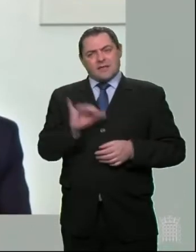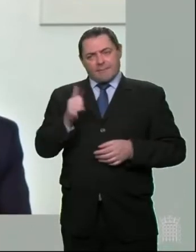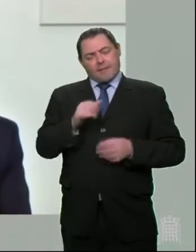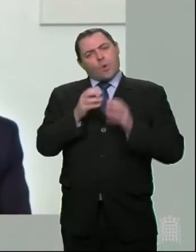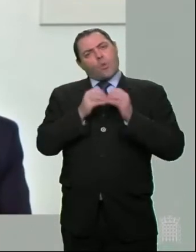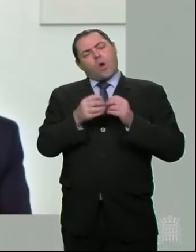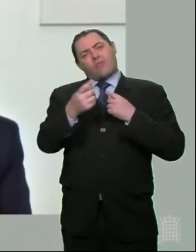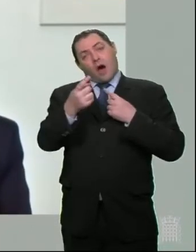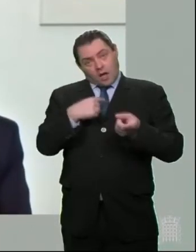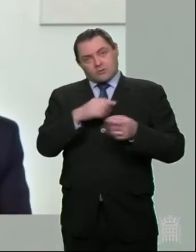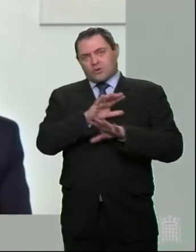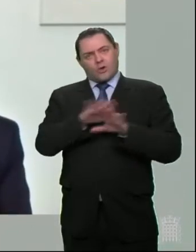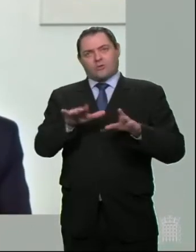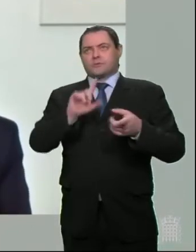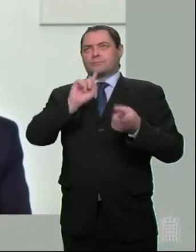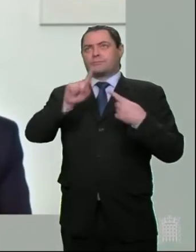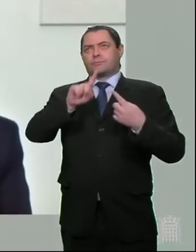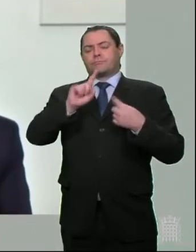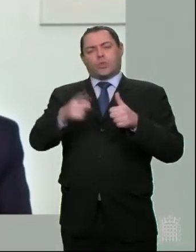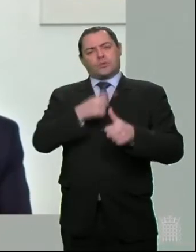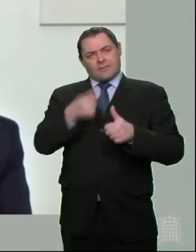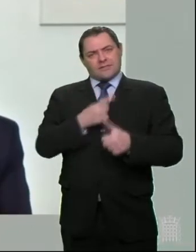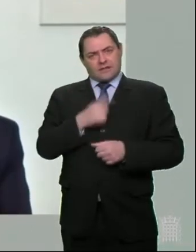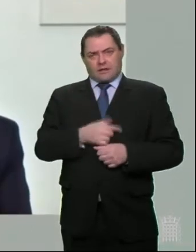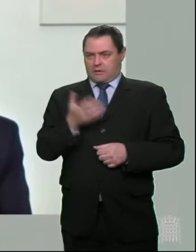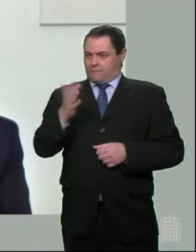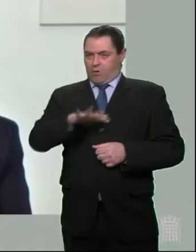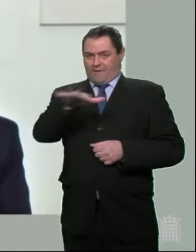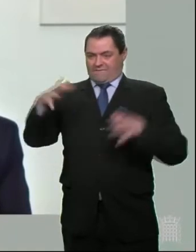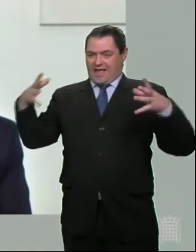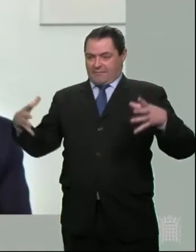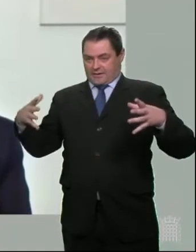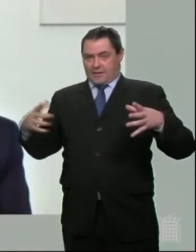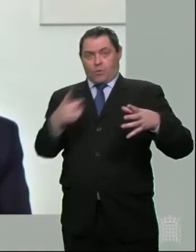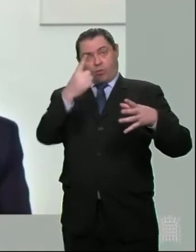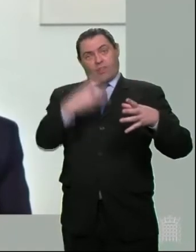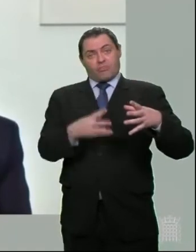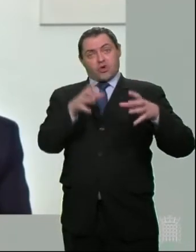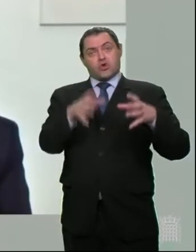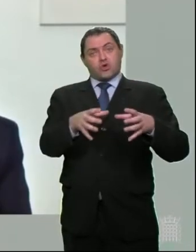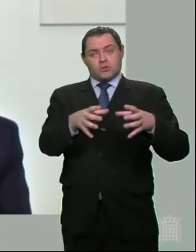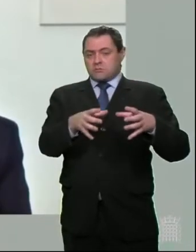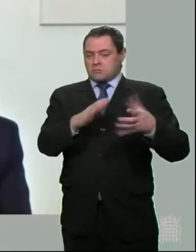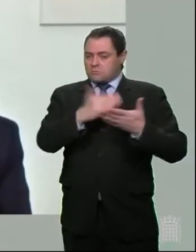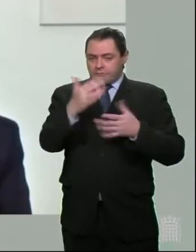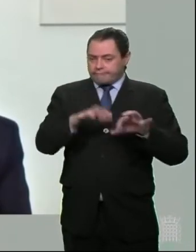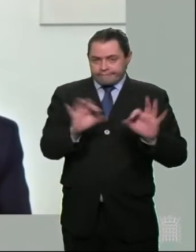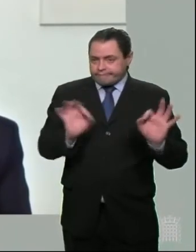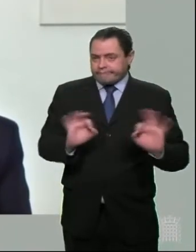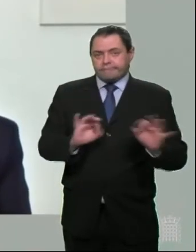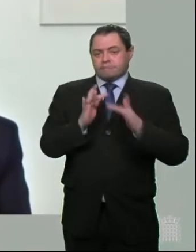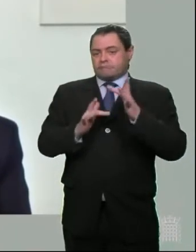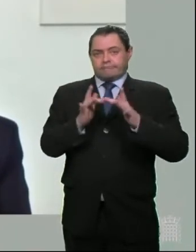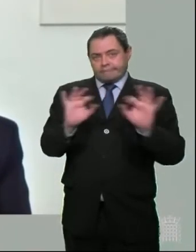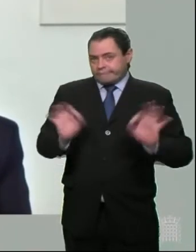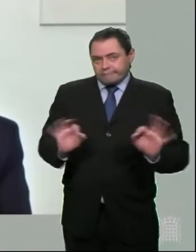the question. When 1 in 3 families are saying that they don't have enough laptops or computers, his answers